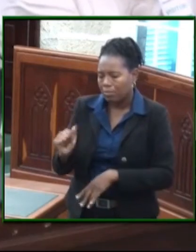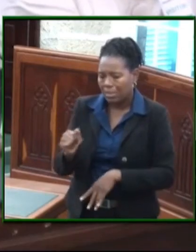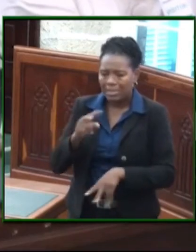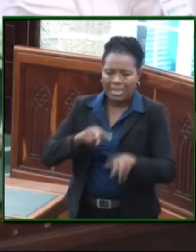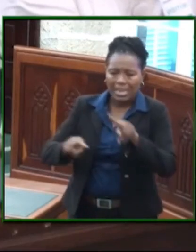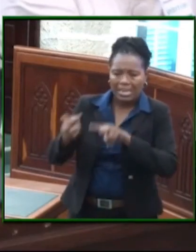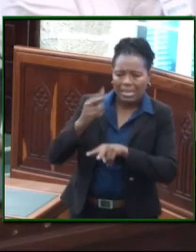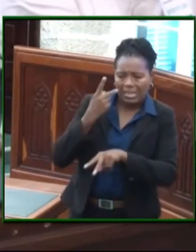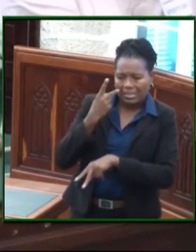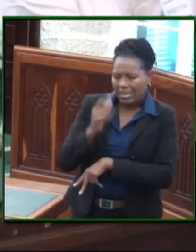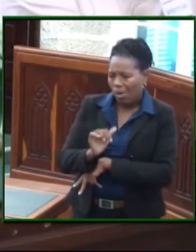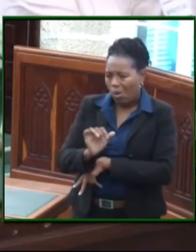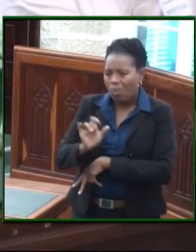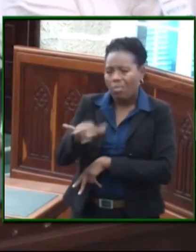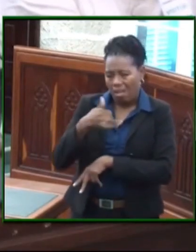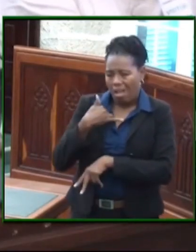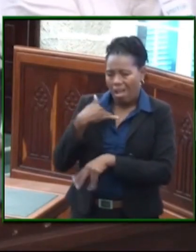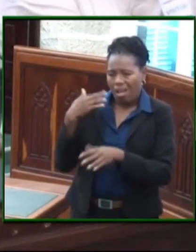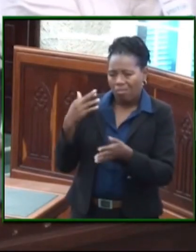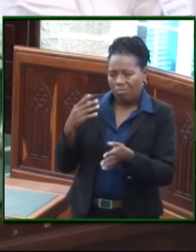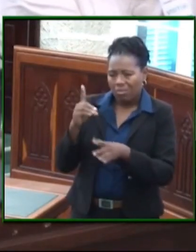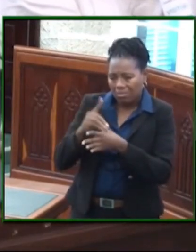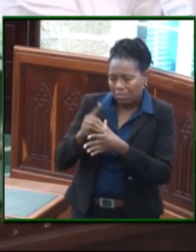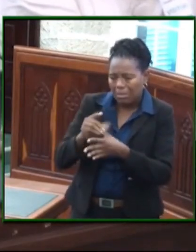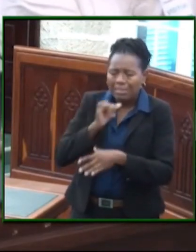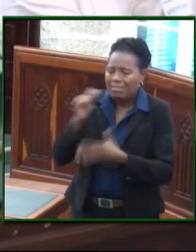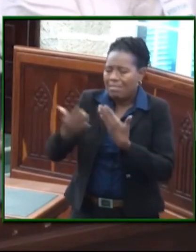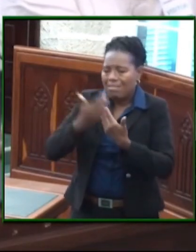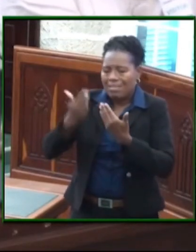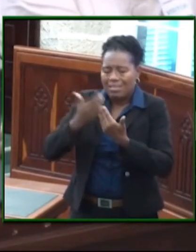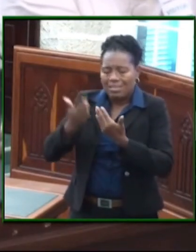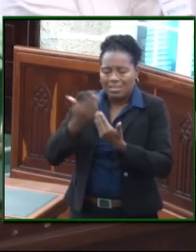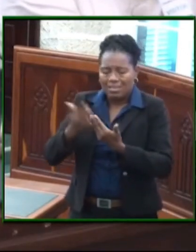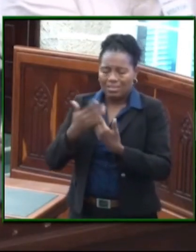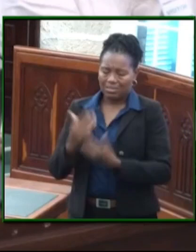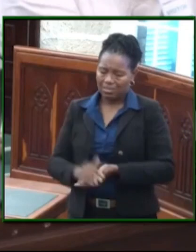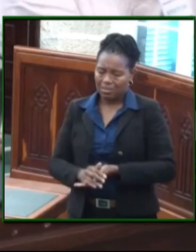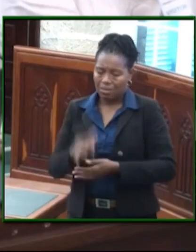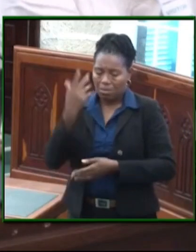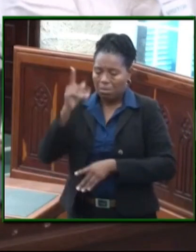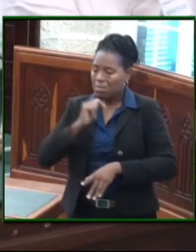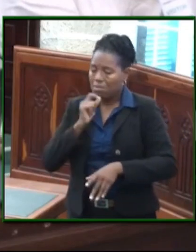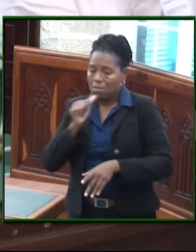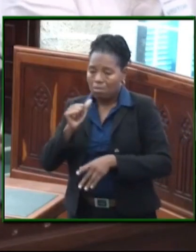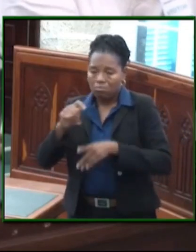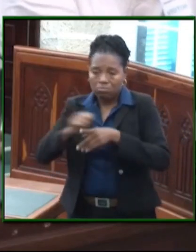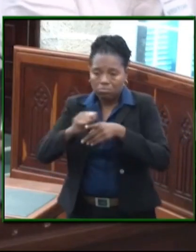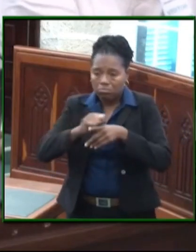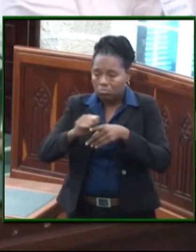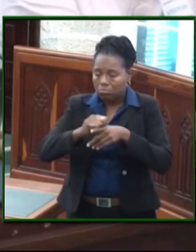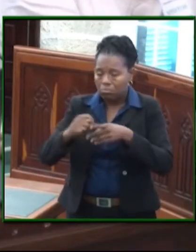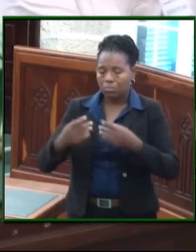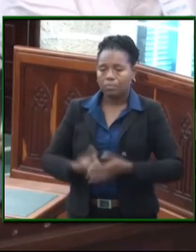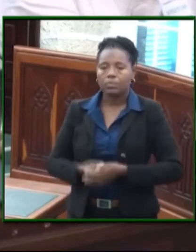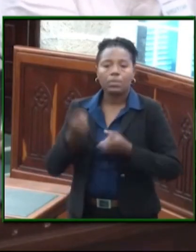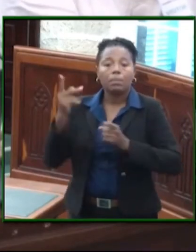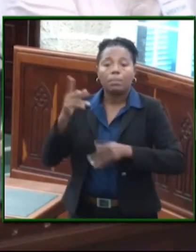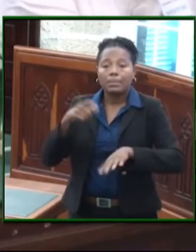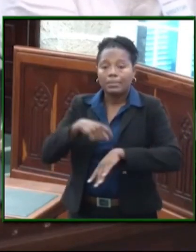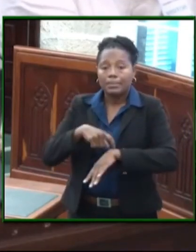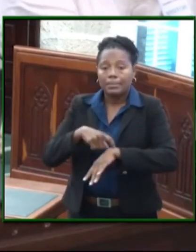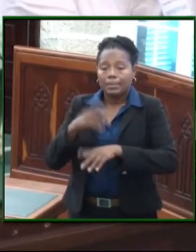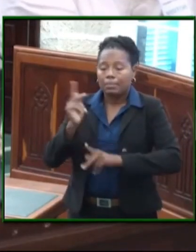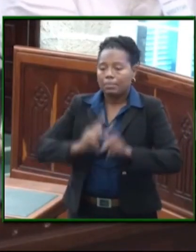are not easy to assess from people who are not trained. And in many cases, a lot of these